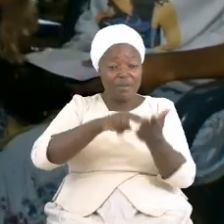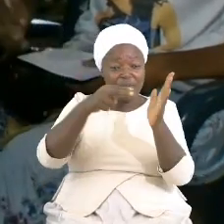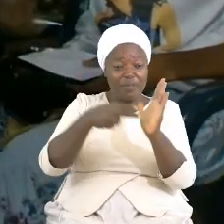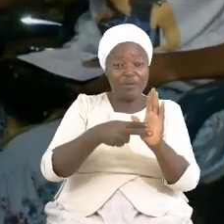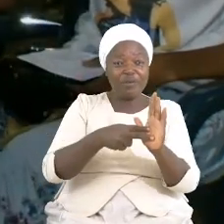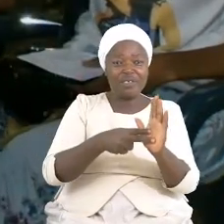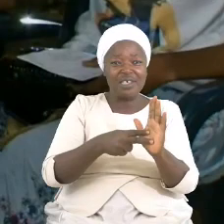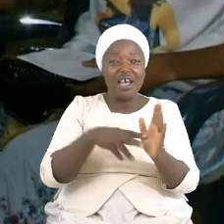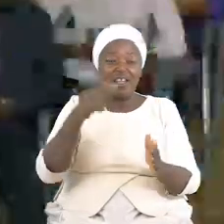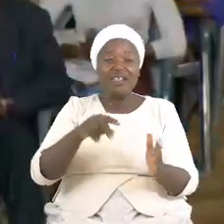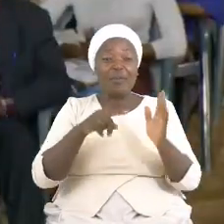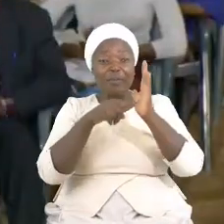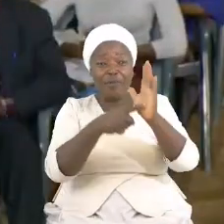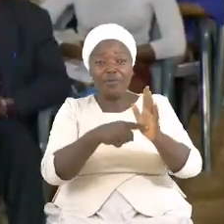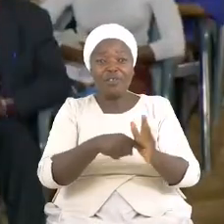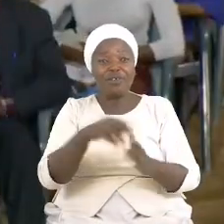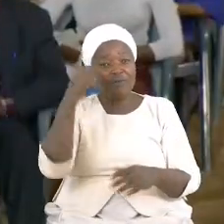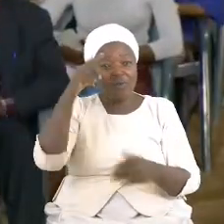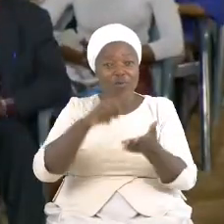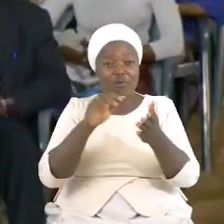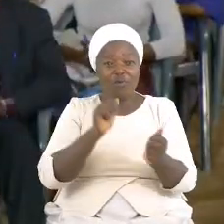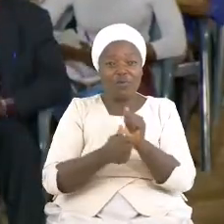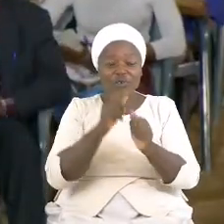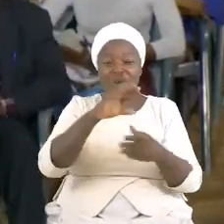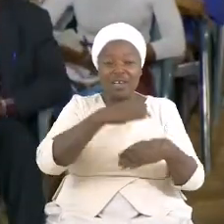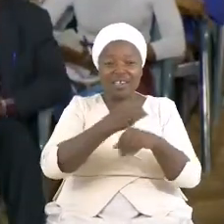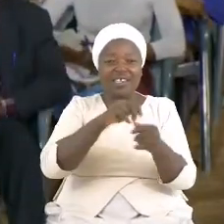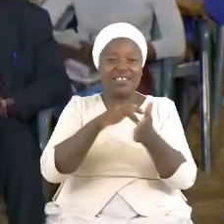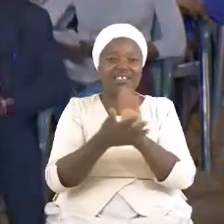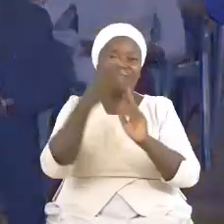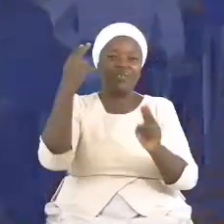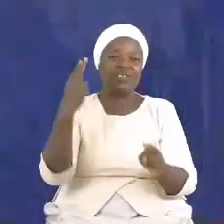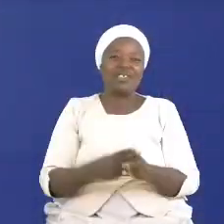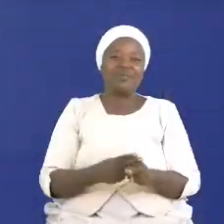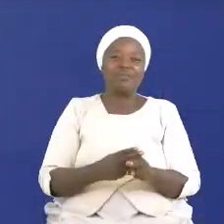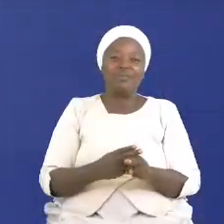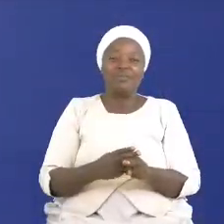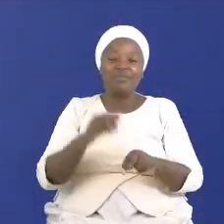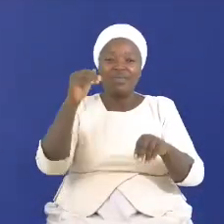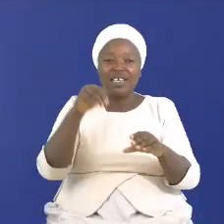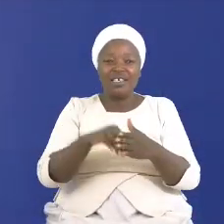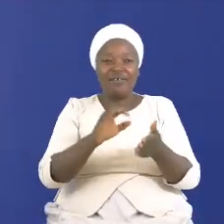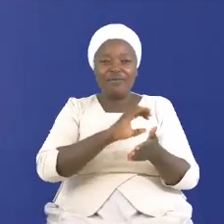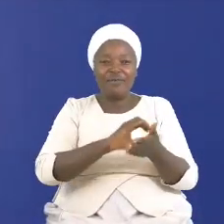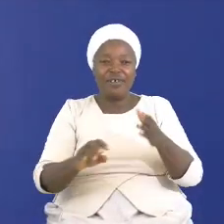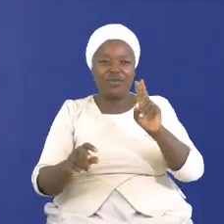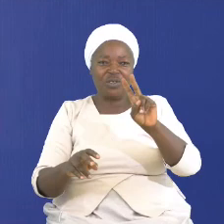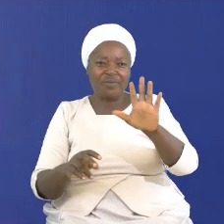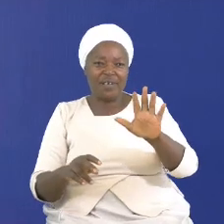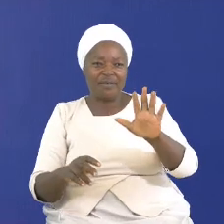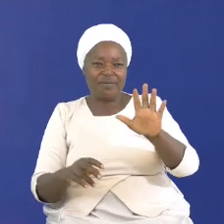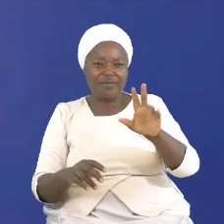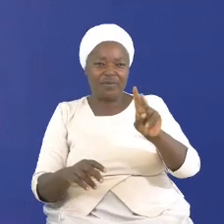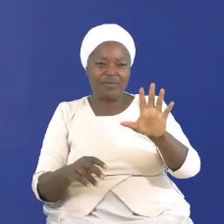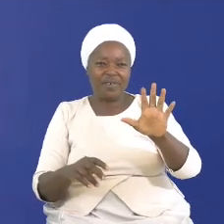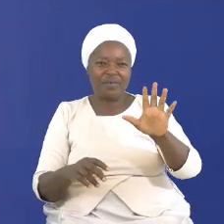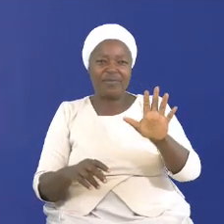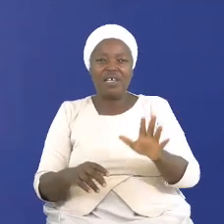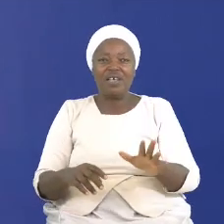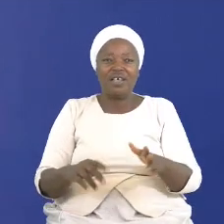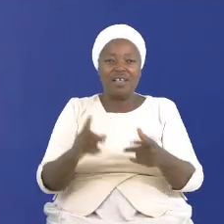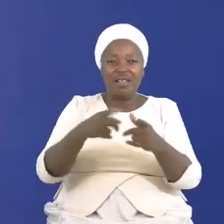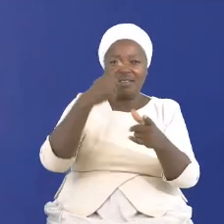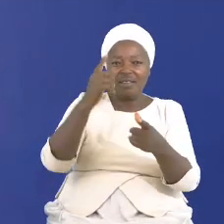in Jesus' name. Look at verse 25. In verse 25, then came